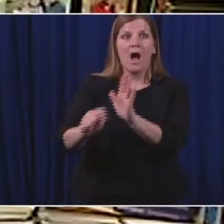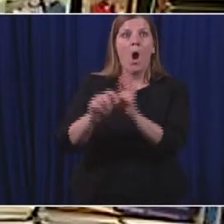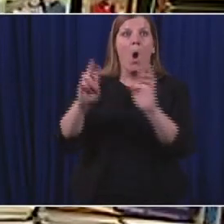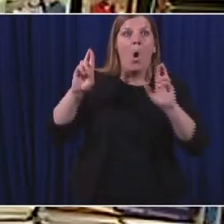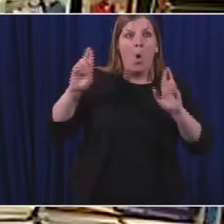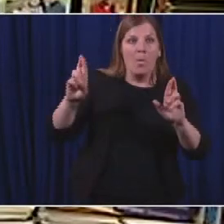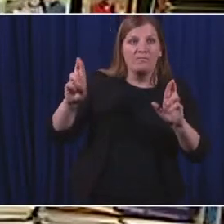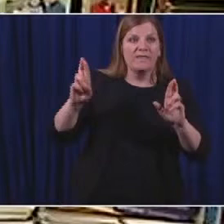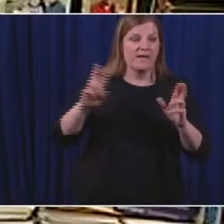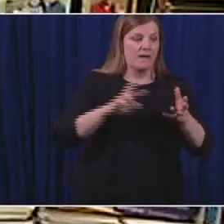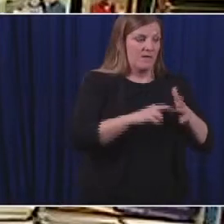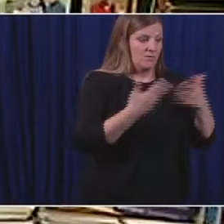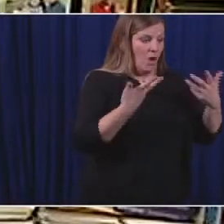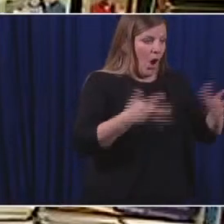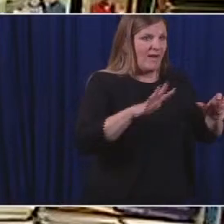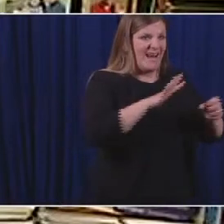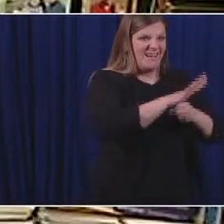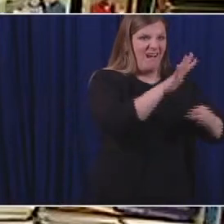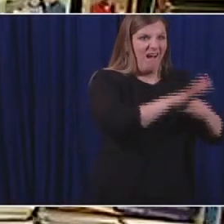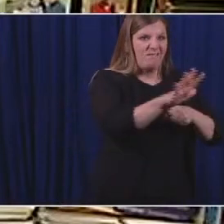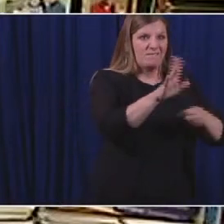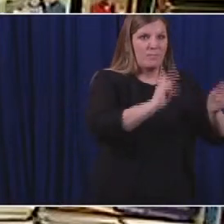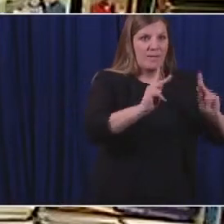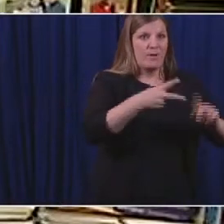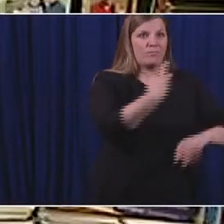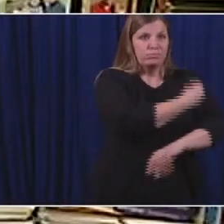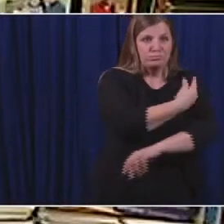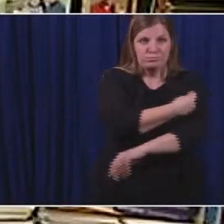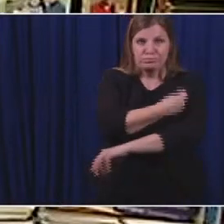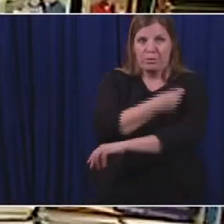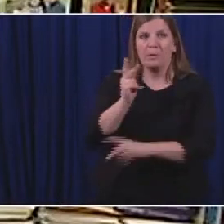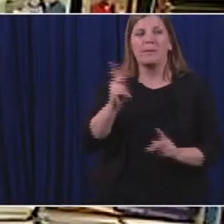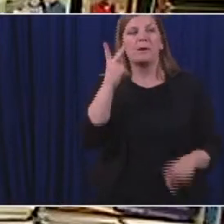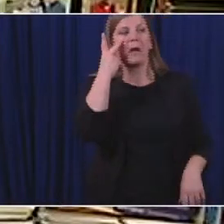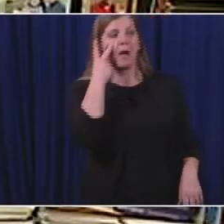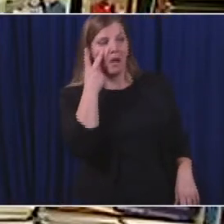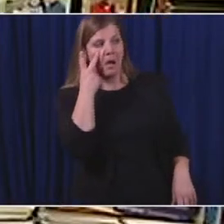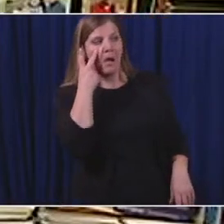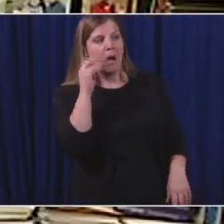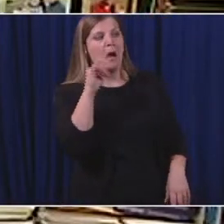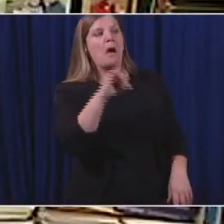be in terms of trust and belief in the fact that this vaccine